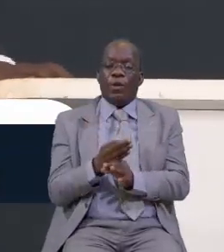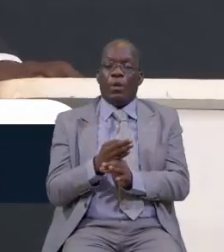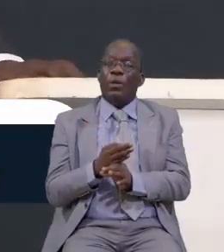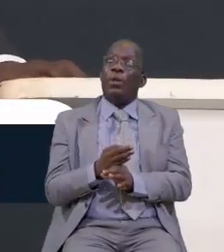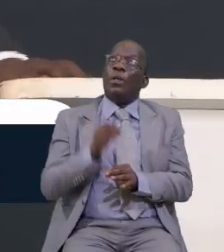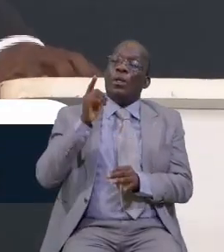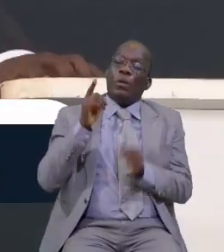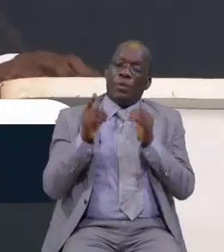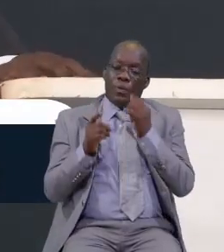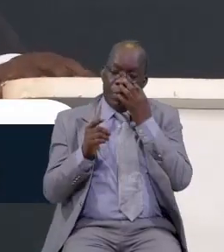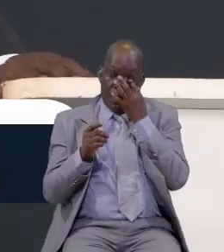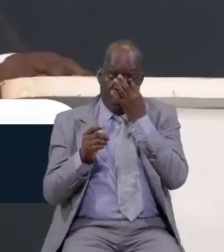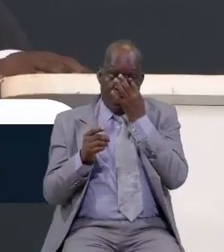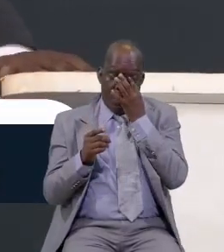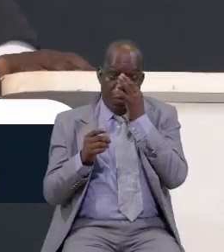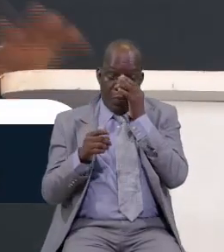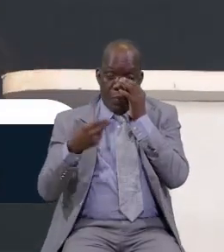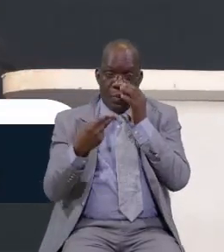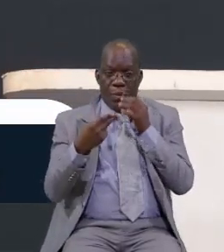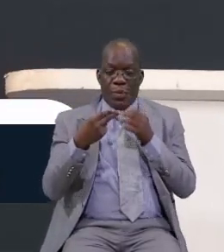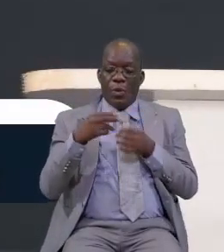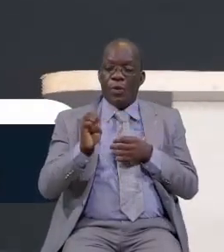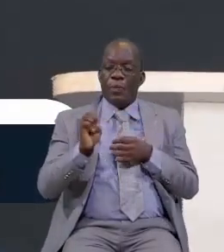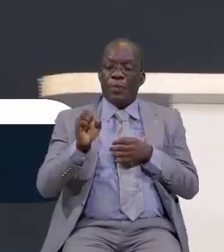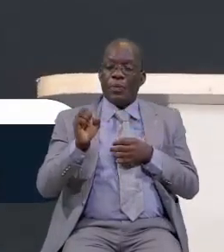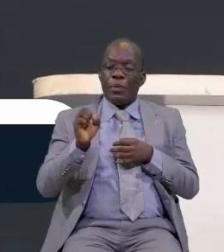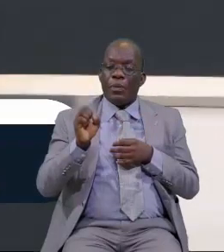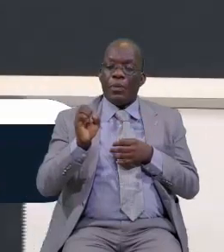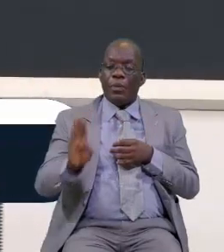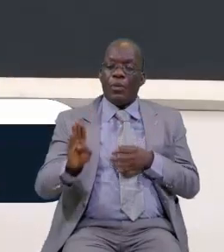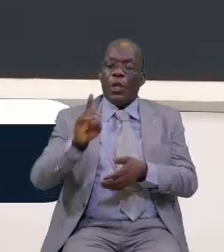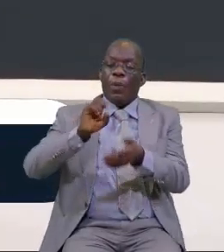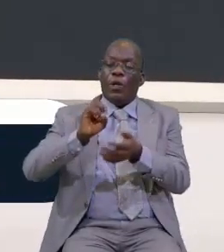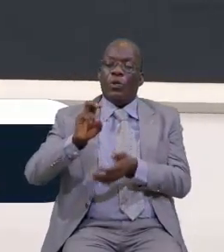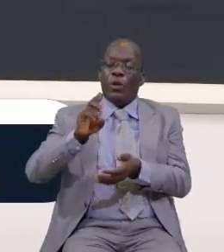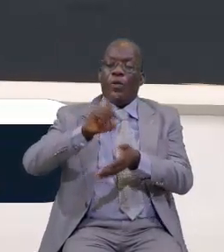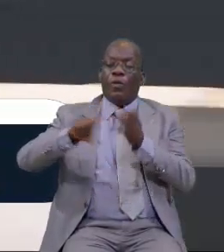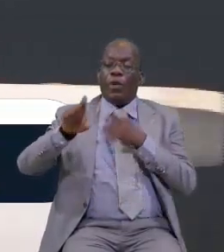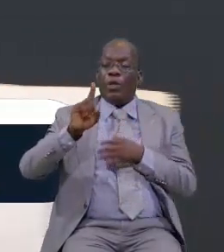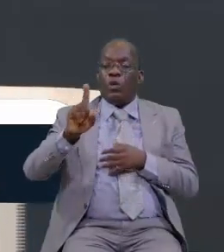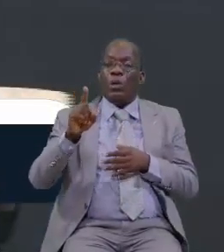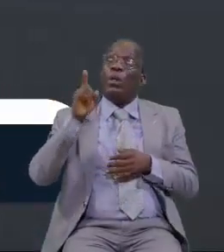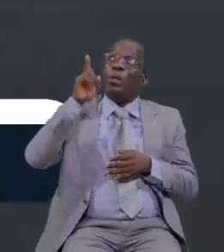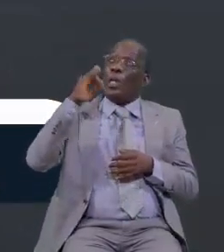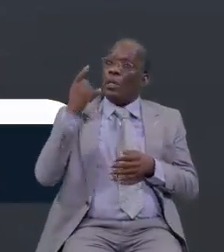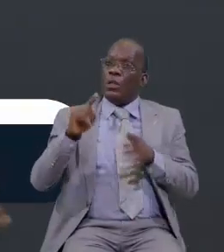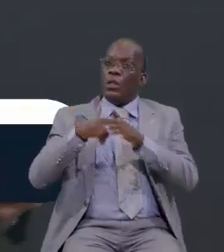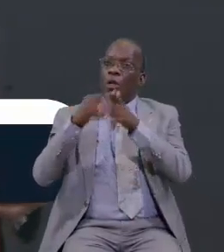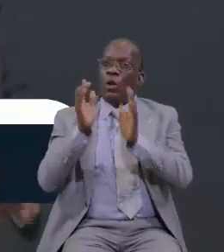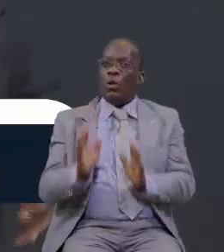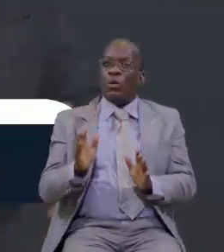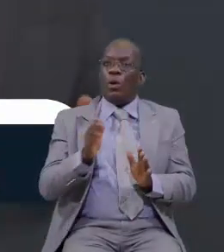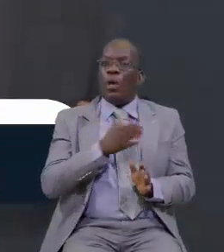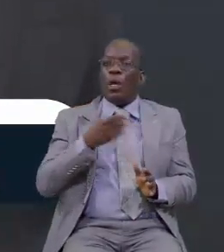in Hebrews chapter 12, reading from verse 1, is the author and the finisher of